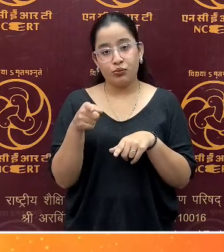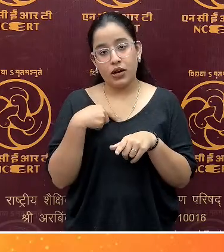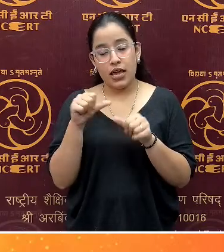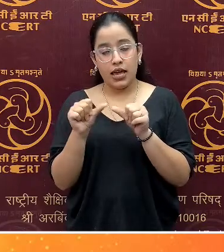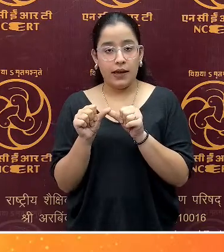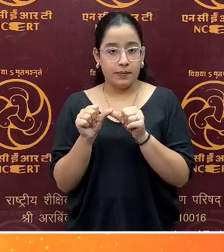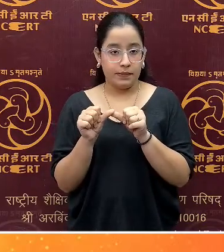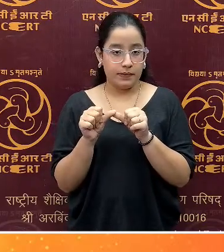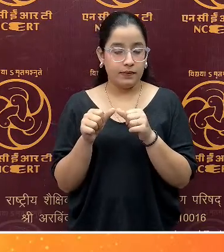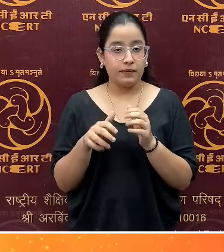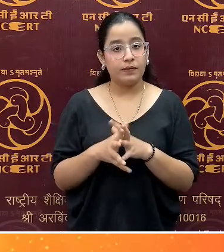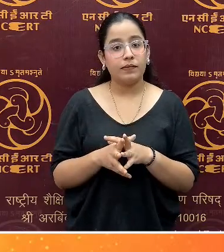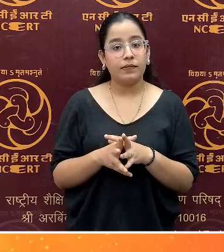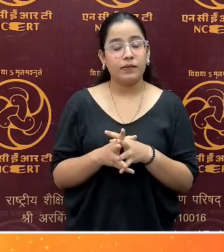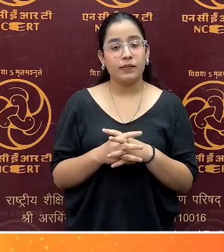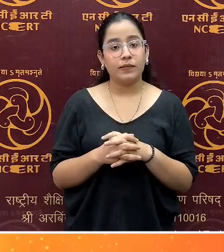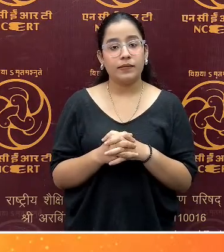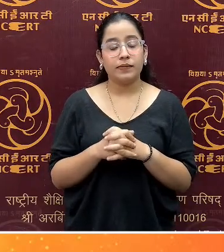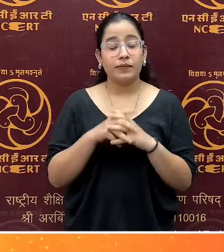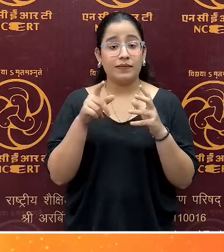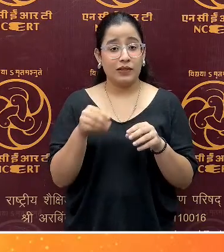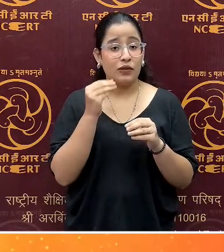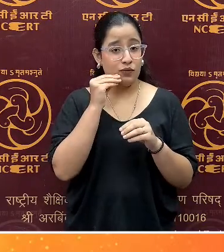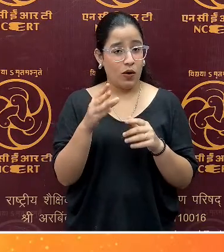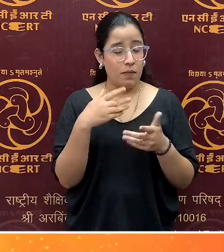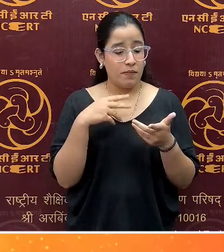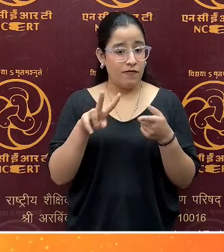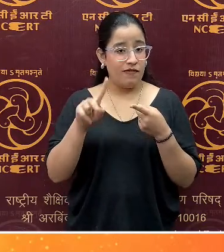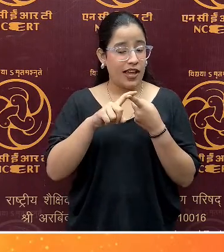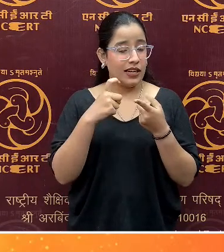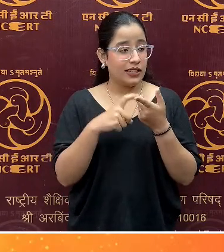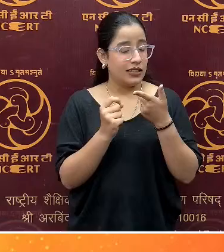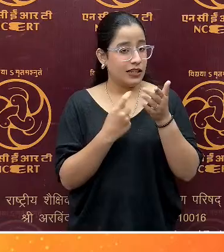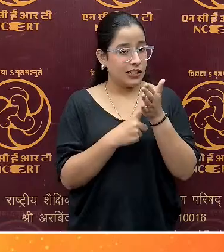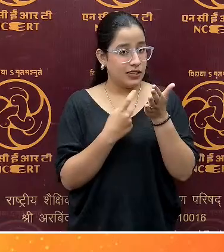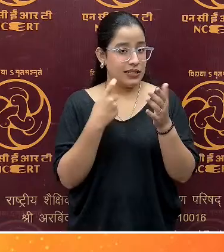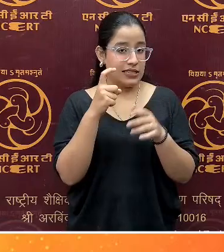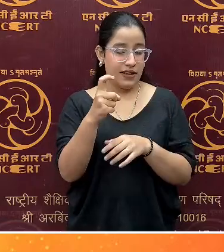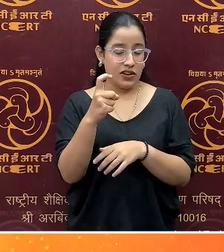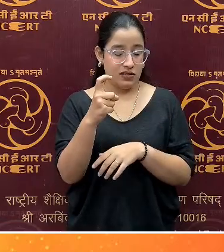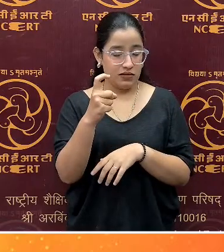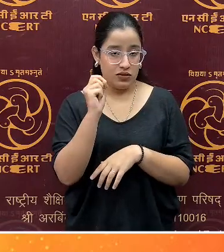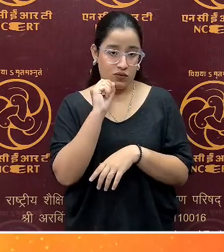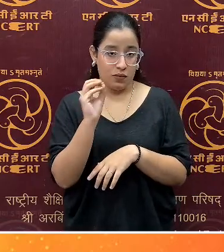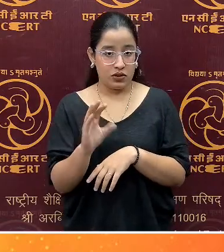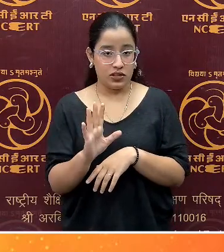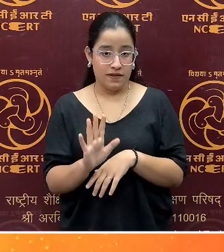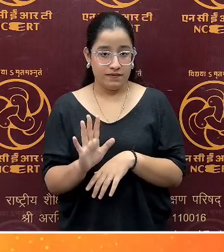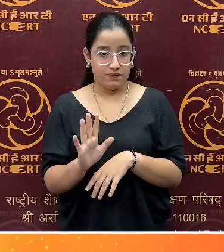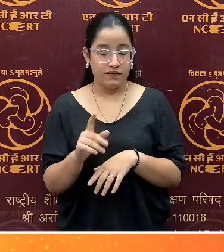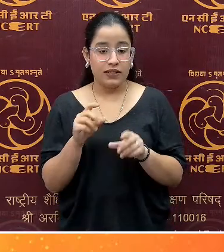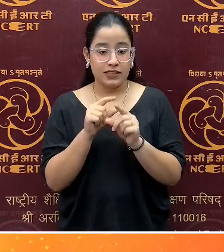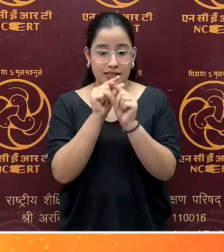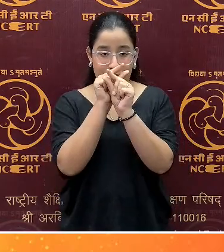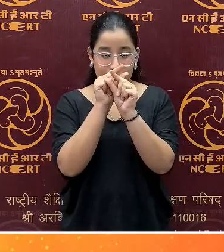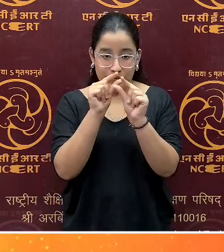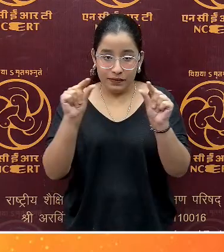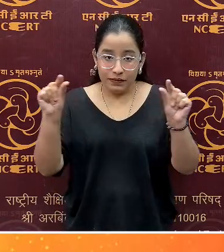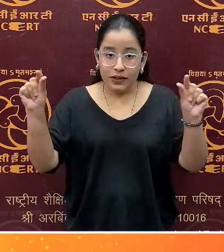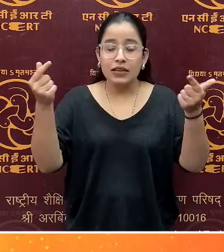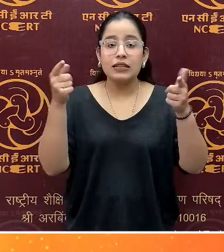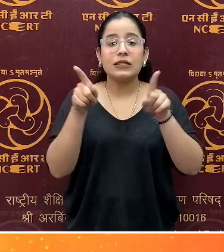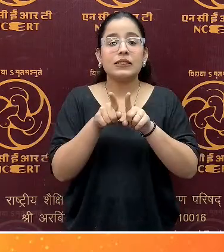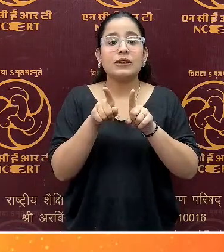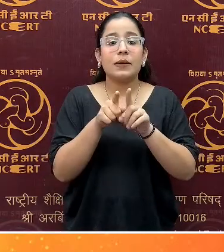A. And the information we have is the vector B's magnitude is 7. So this expression is giving